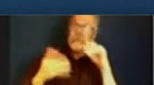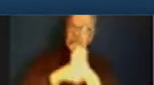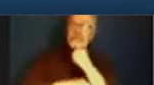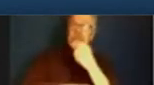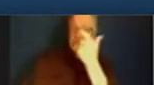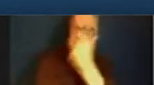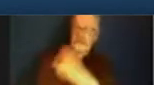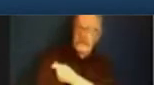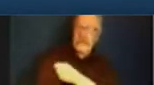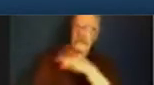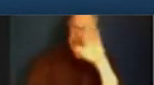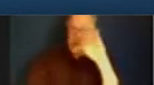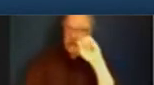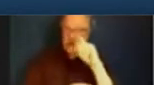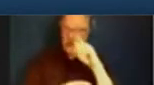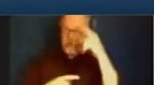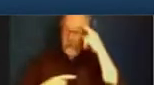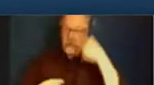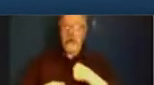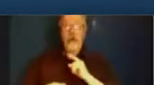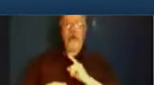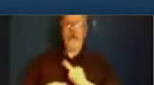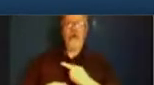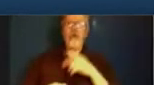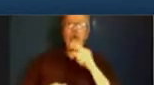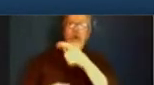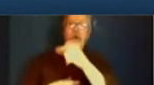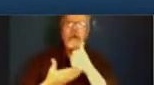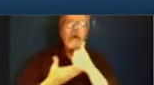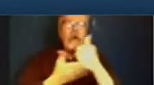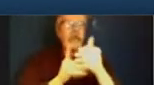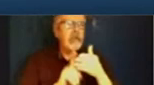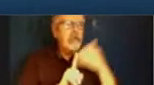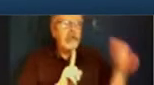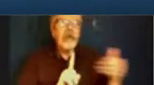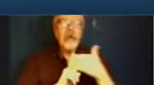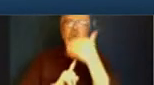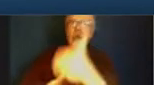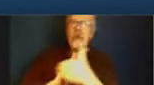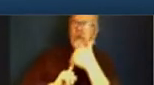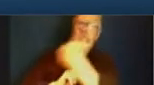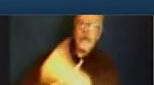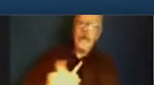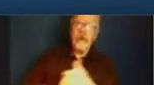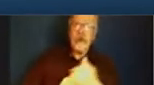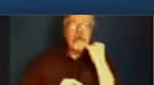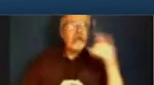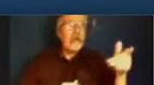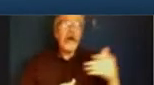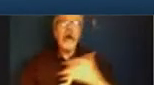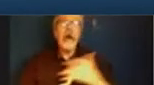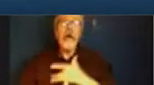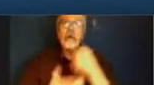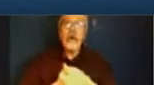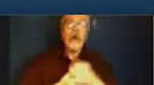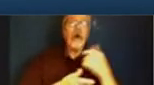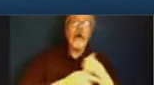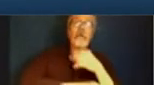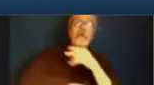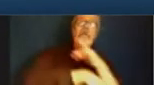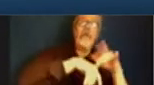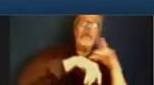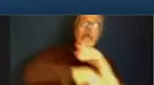helping your neighbor who has a heart attack, who can now get into the hospital, or a neighbor gets in a car wreck, or a neighbor wants a new hip. You